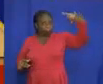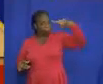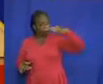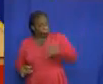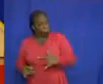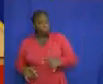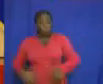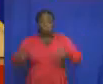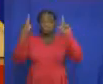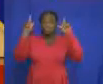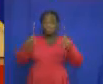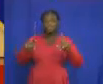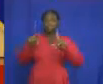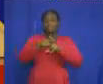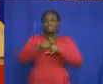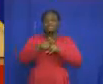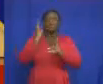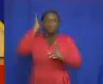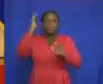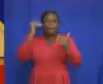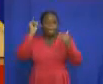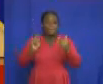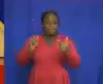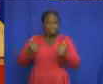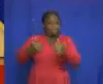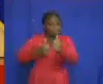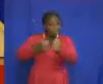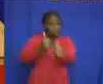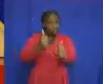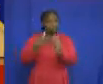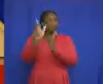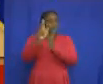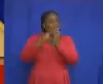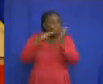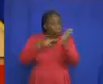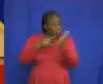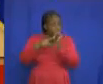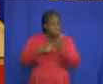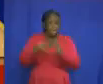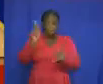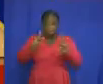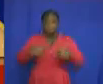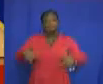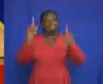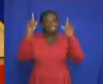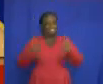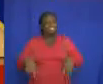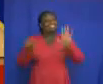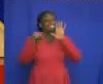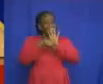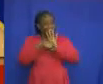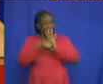test positive will follow the laid-down procedure. Those who test negative